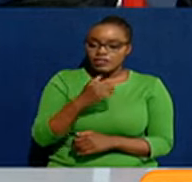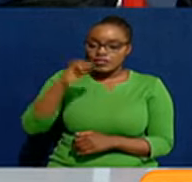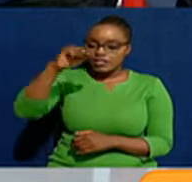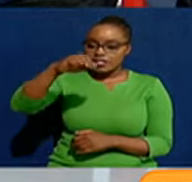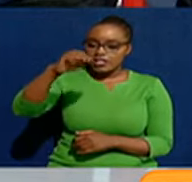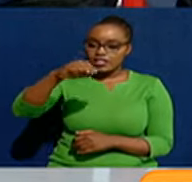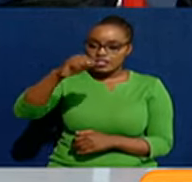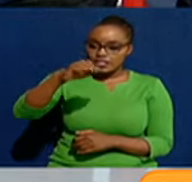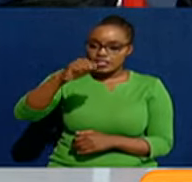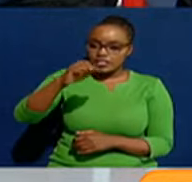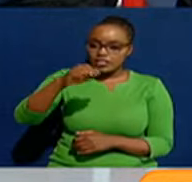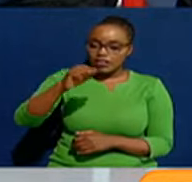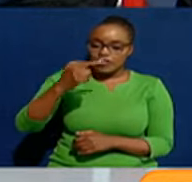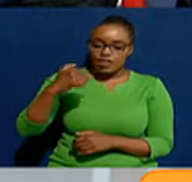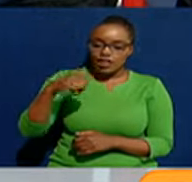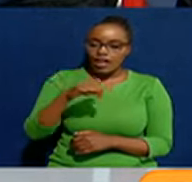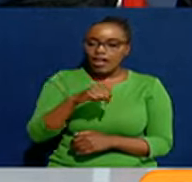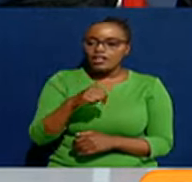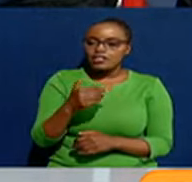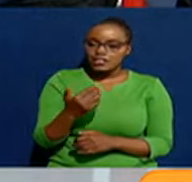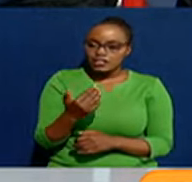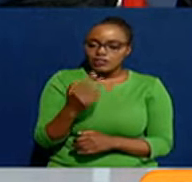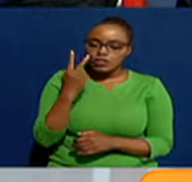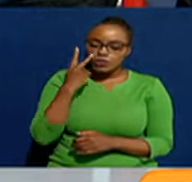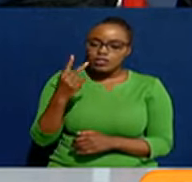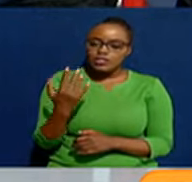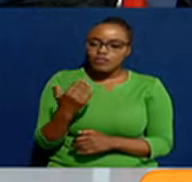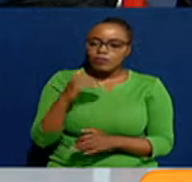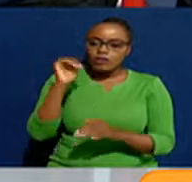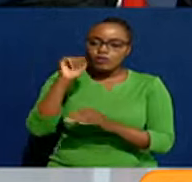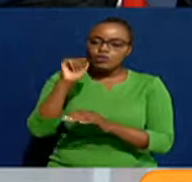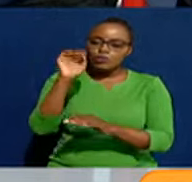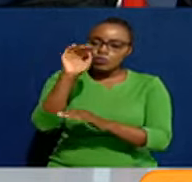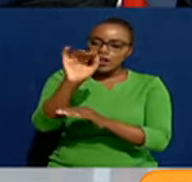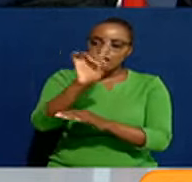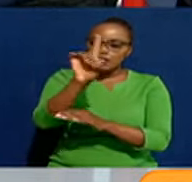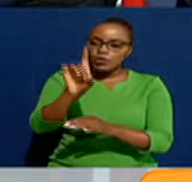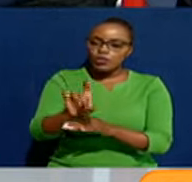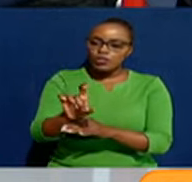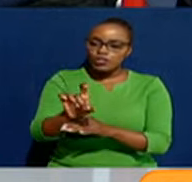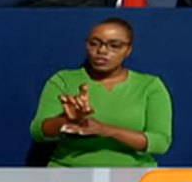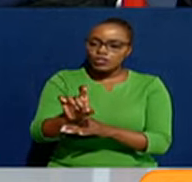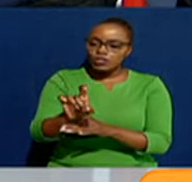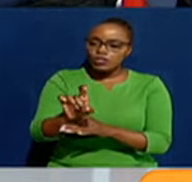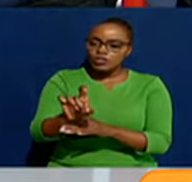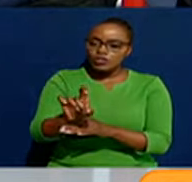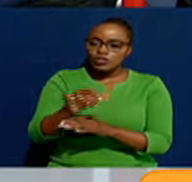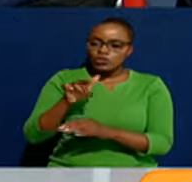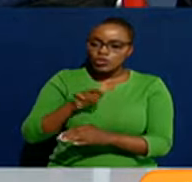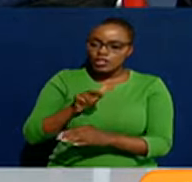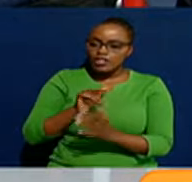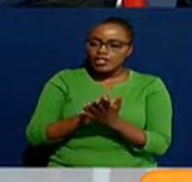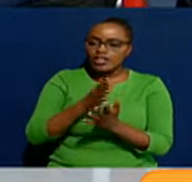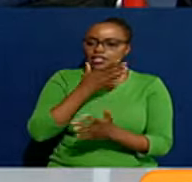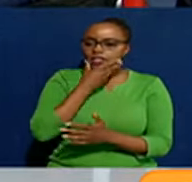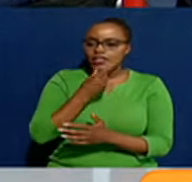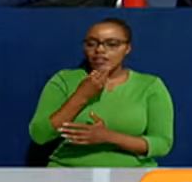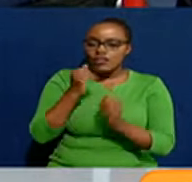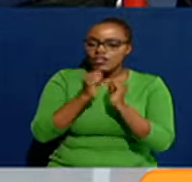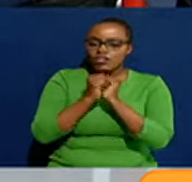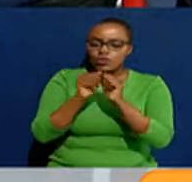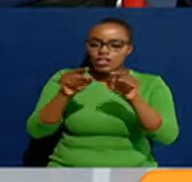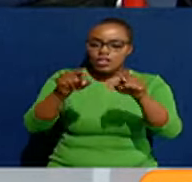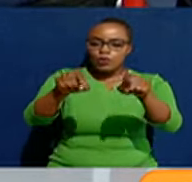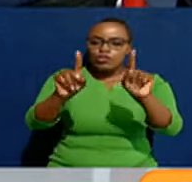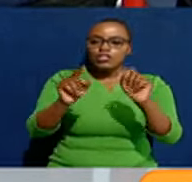yes, we look, can I ask a question to a lady and gentleman together with